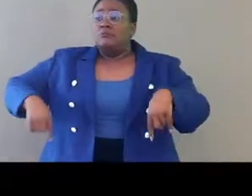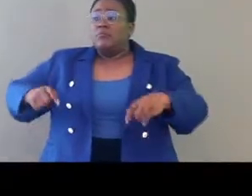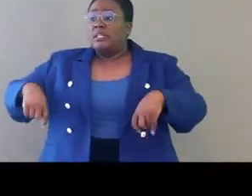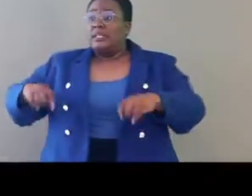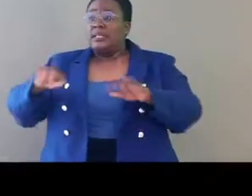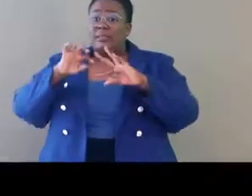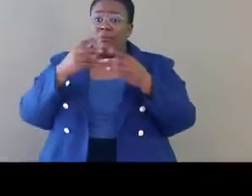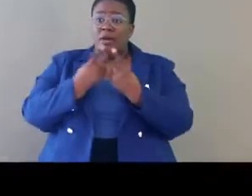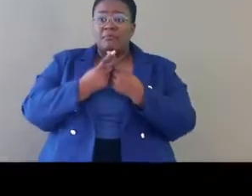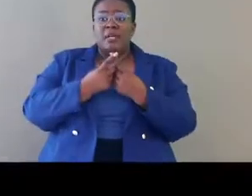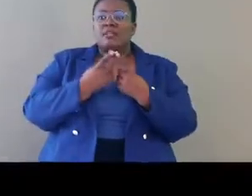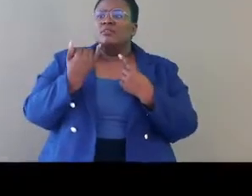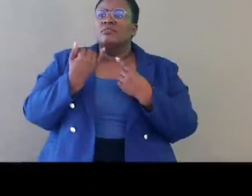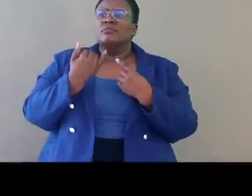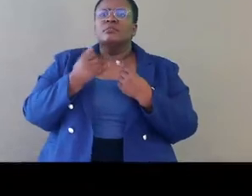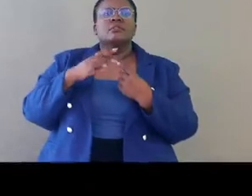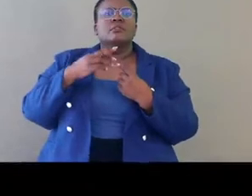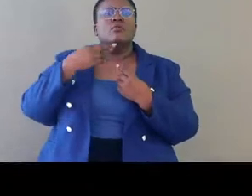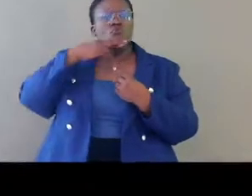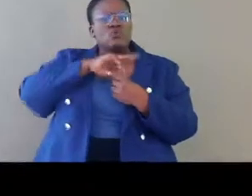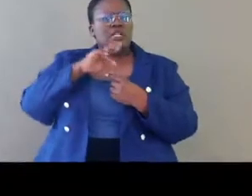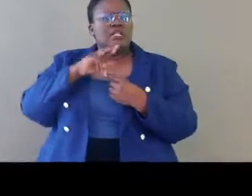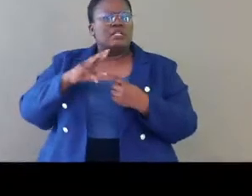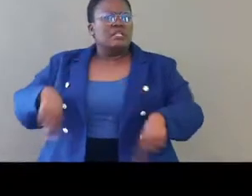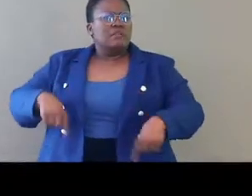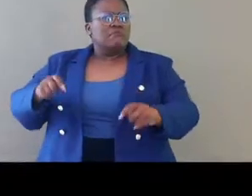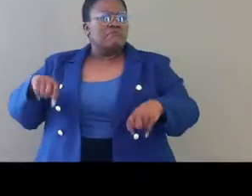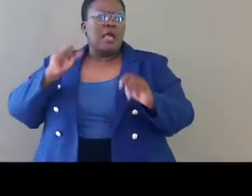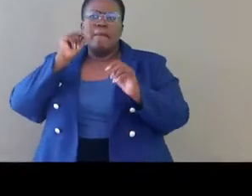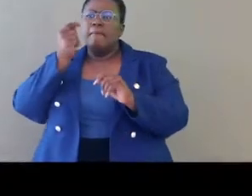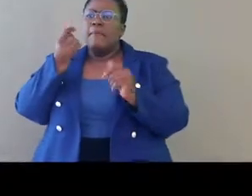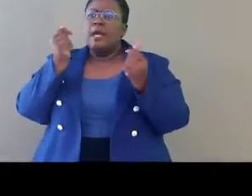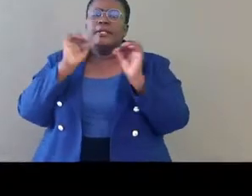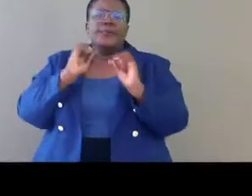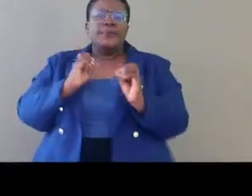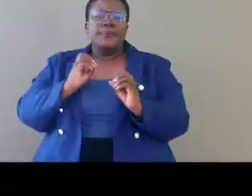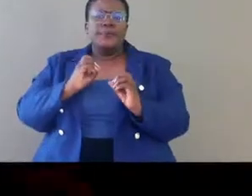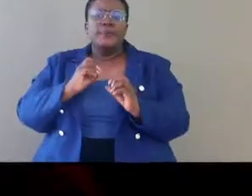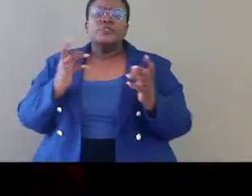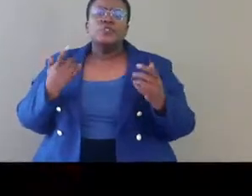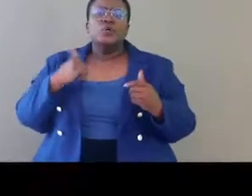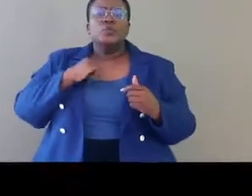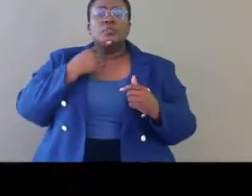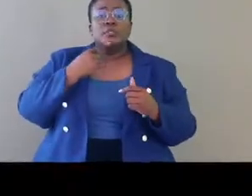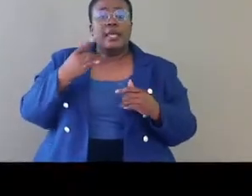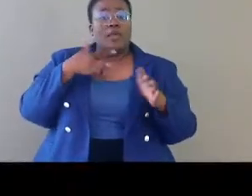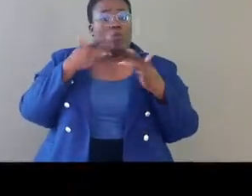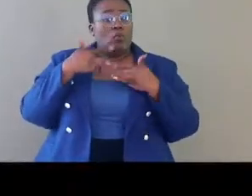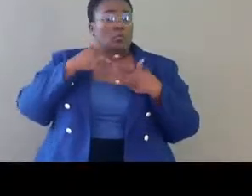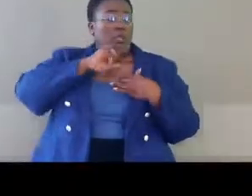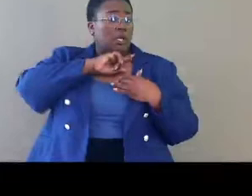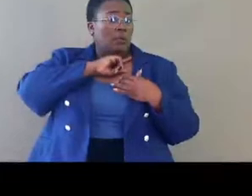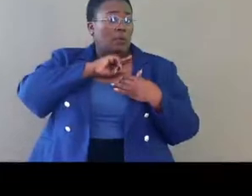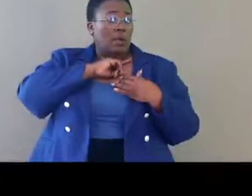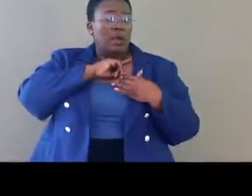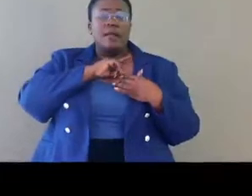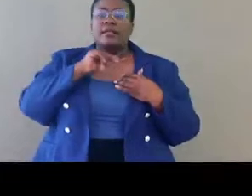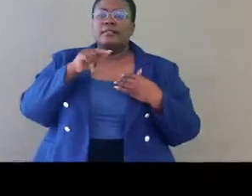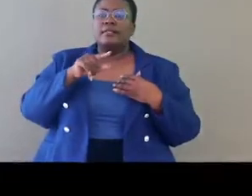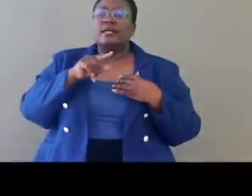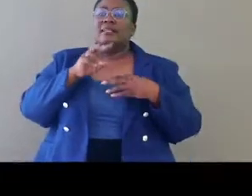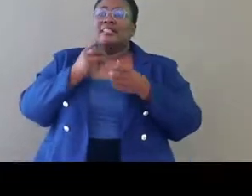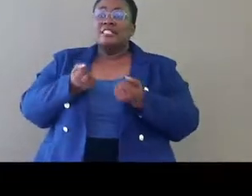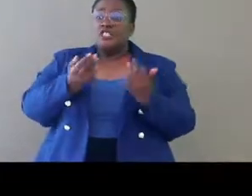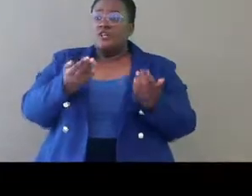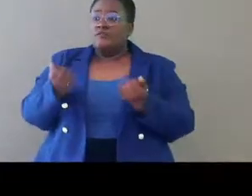department's just really not spending the money and what we've said is that we are concerned because it undermines the much needed